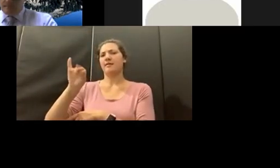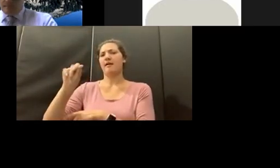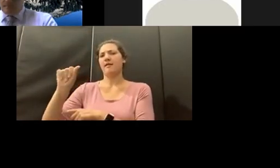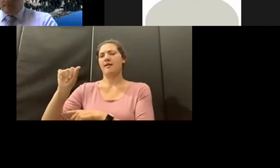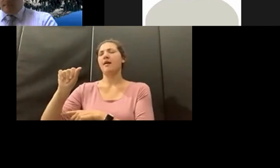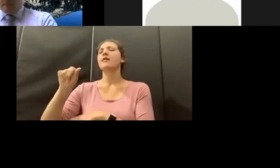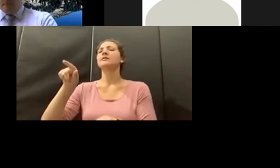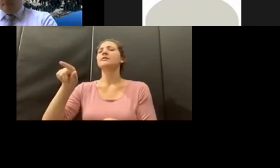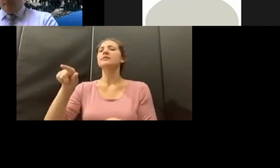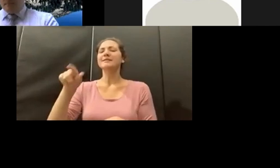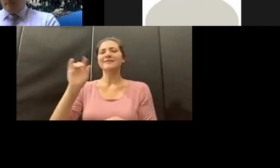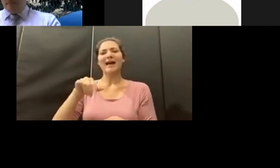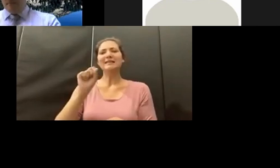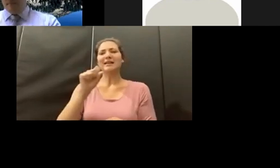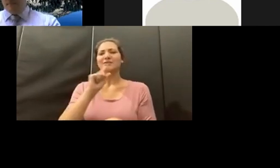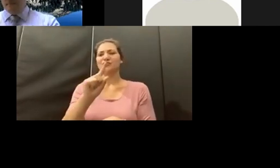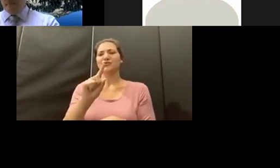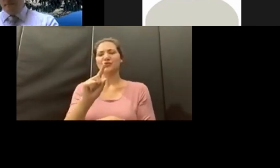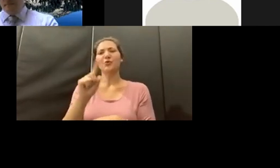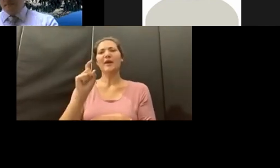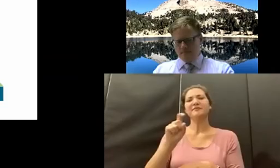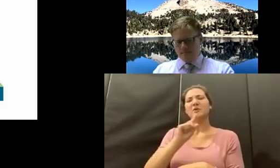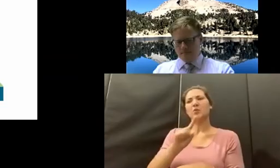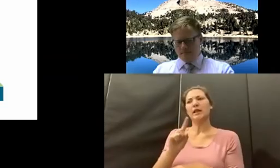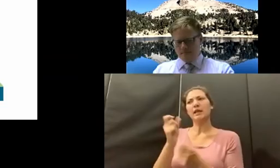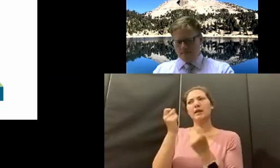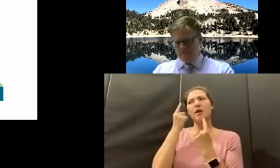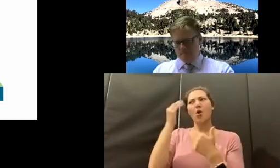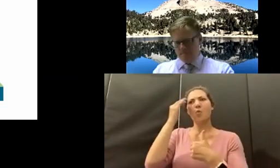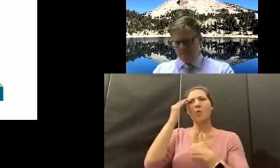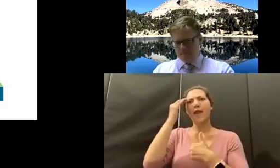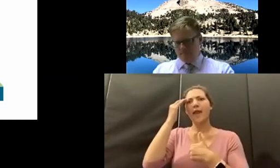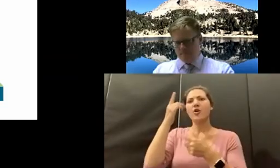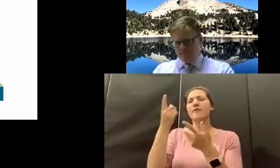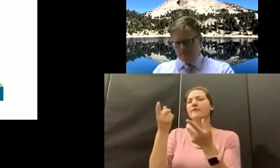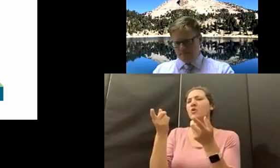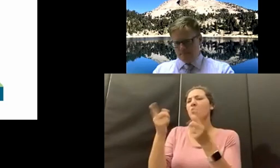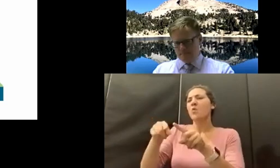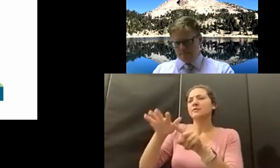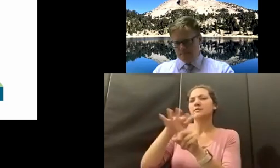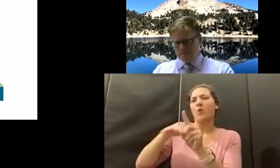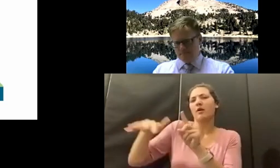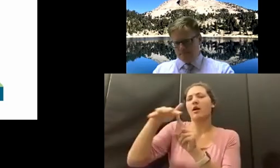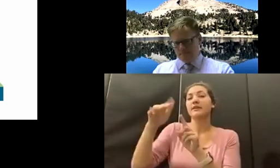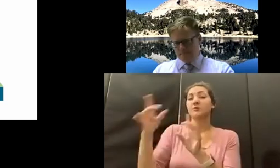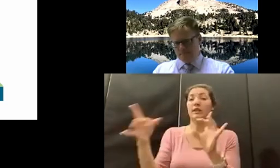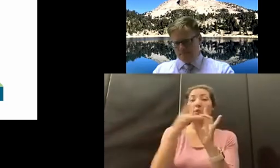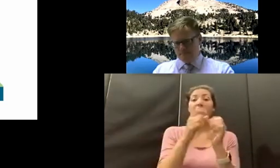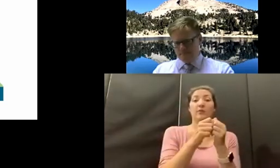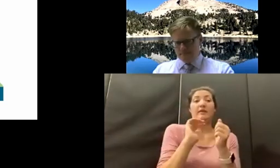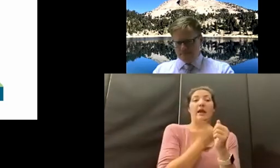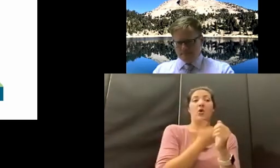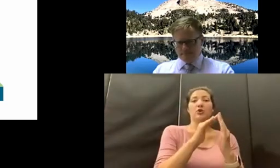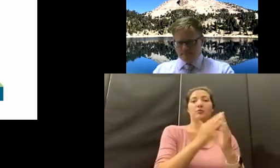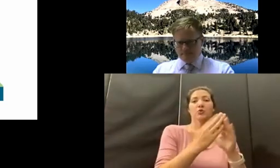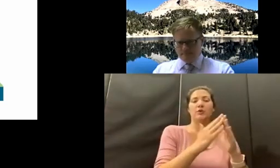shortages. But my response was that that is a lot more relevant to our ag community than it is actually to housing development, as there's